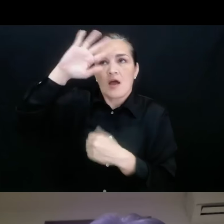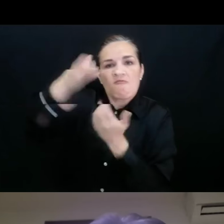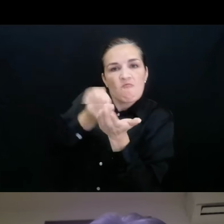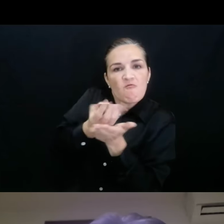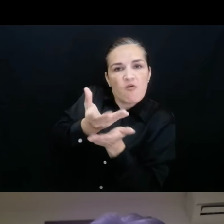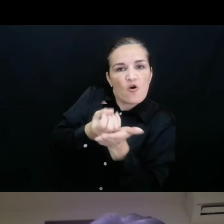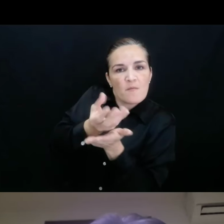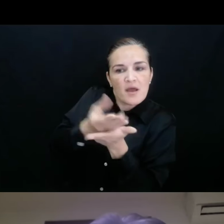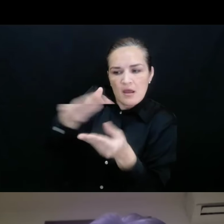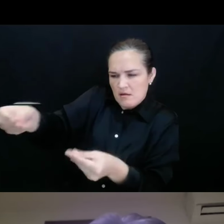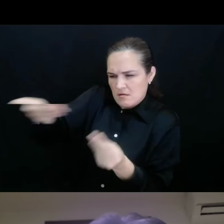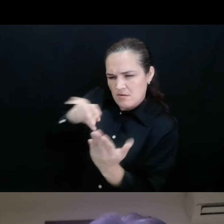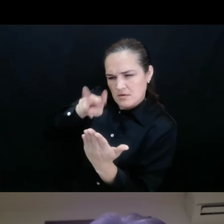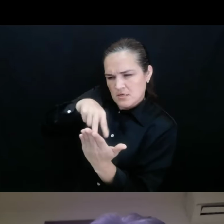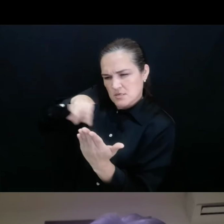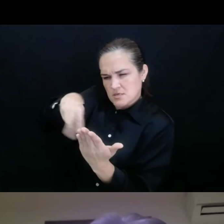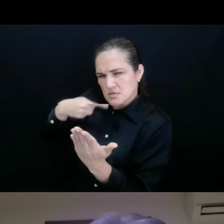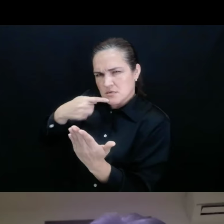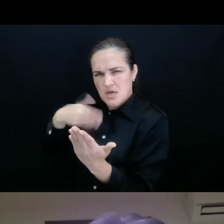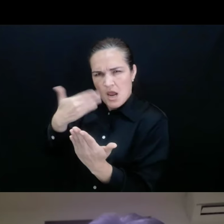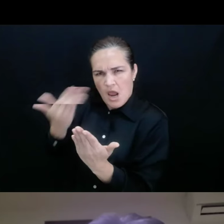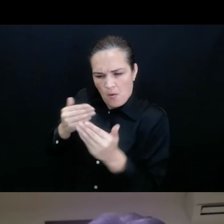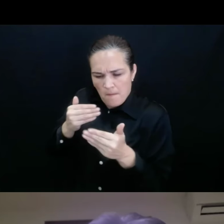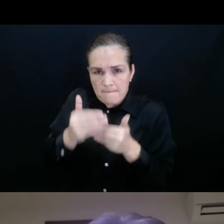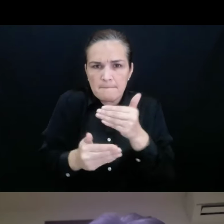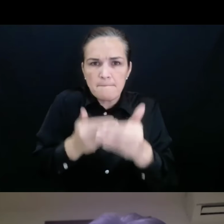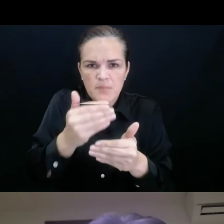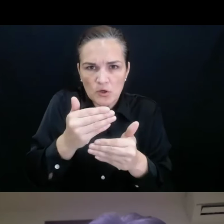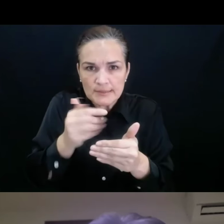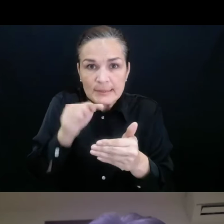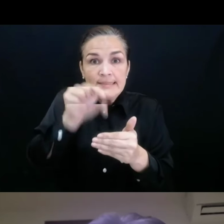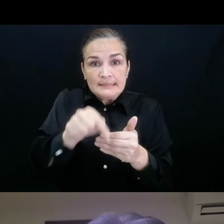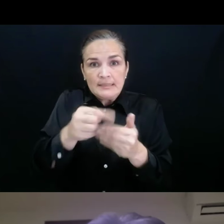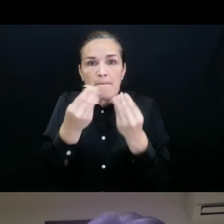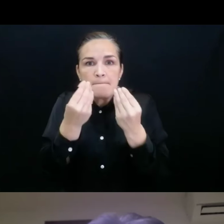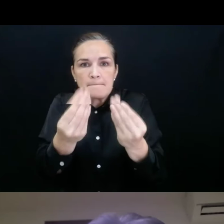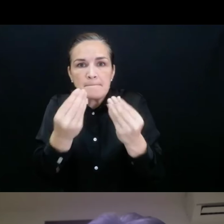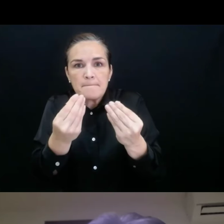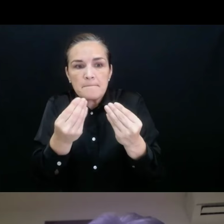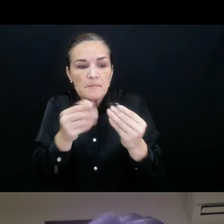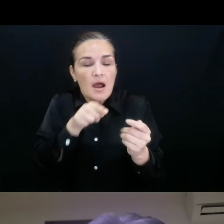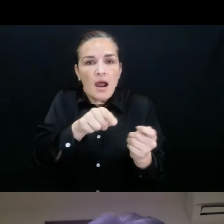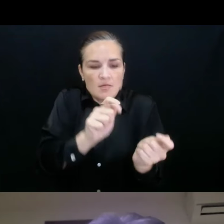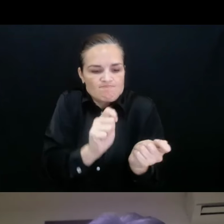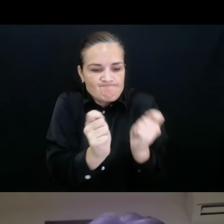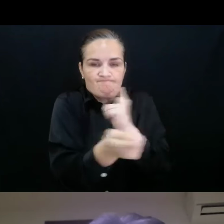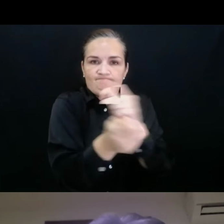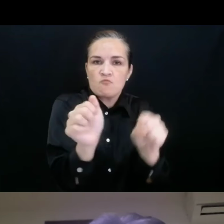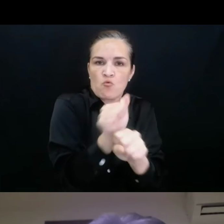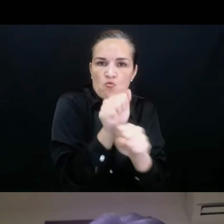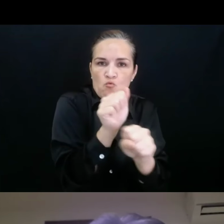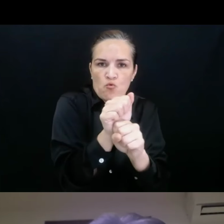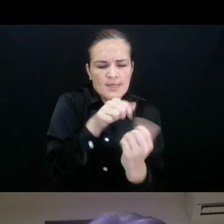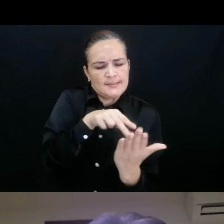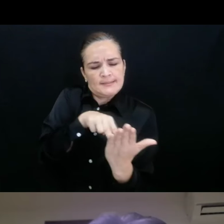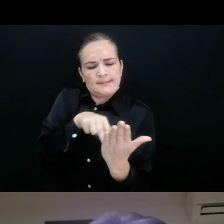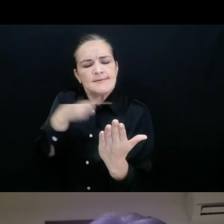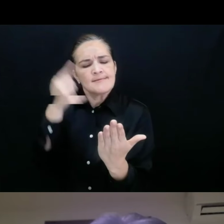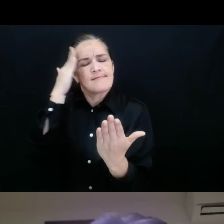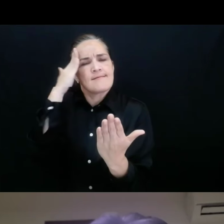can play that critical role at the inception of the work, just to raise